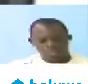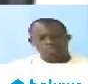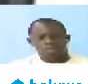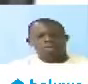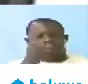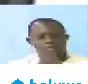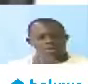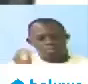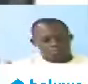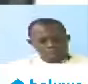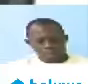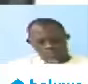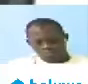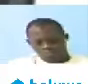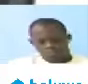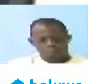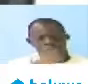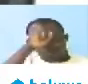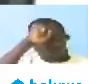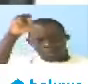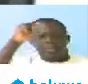Bango